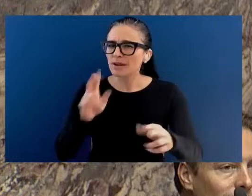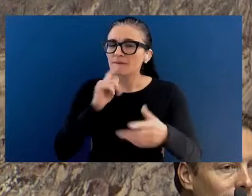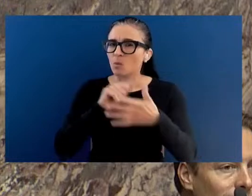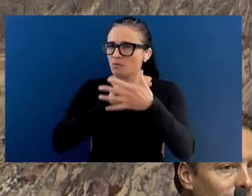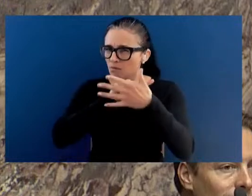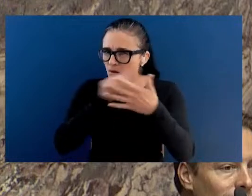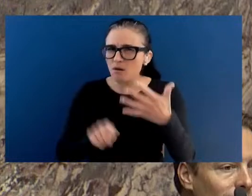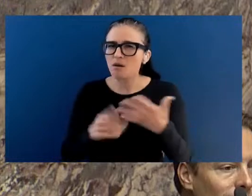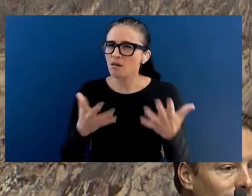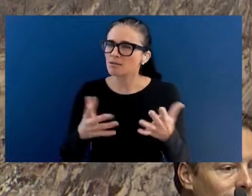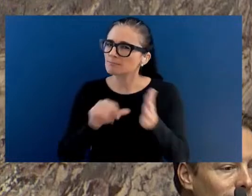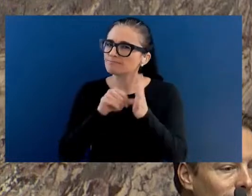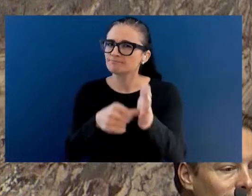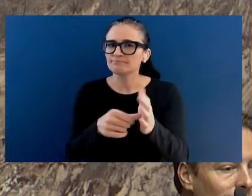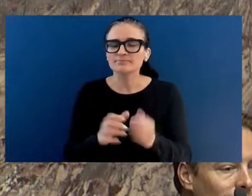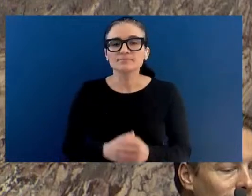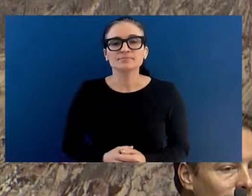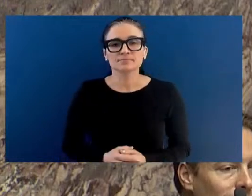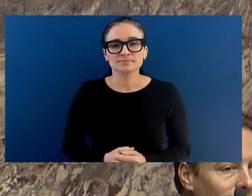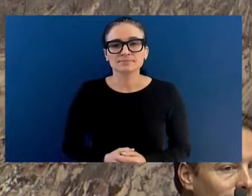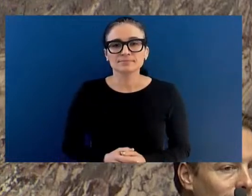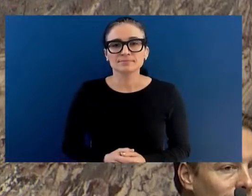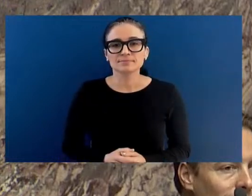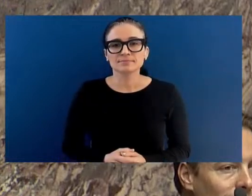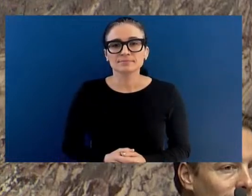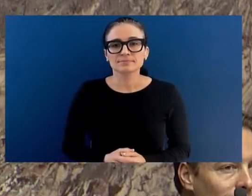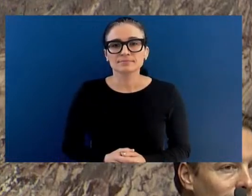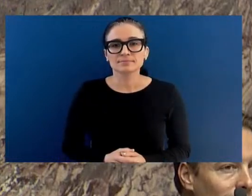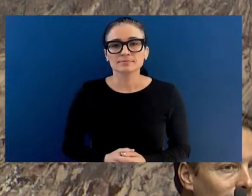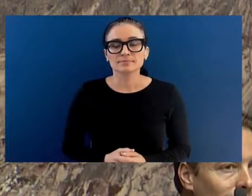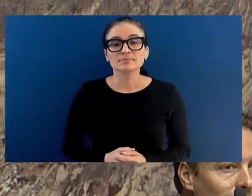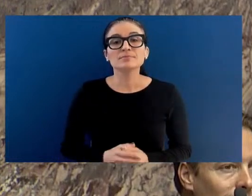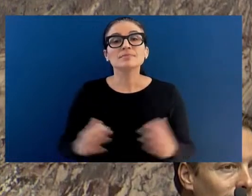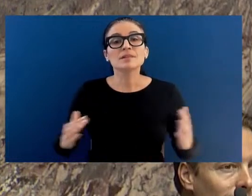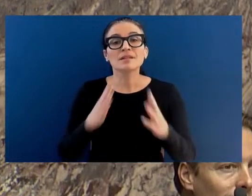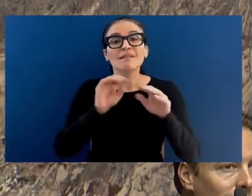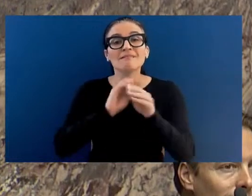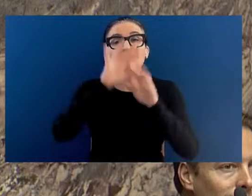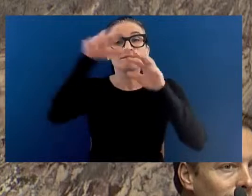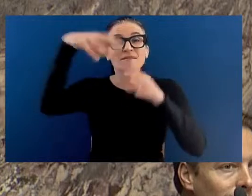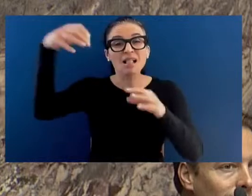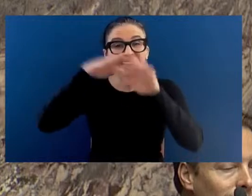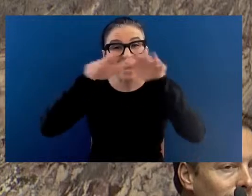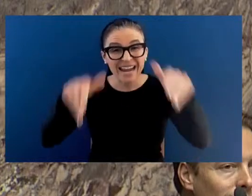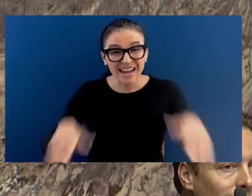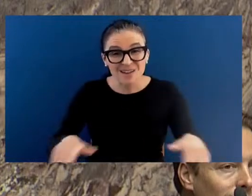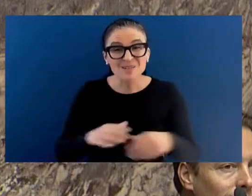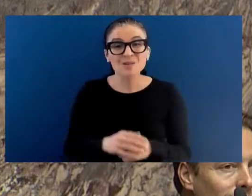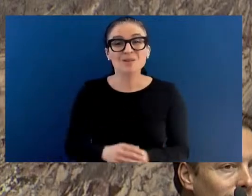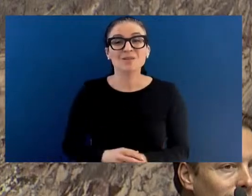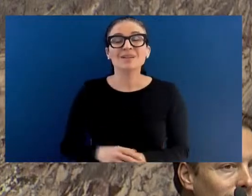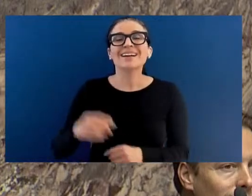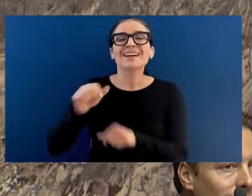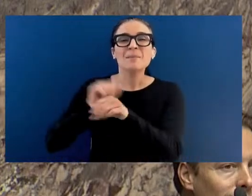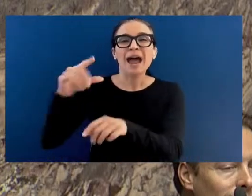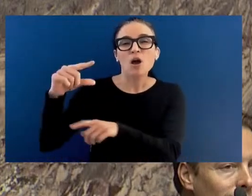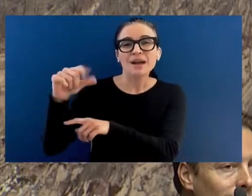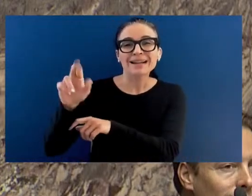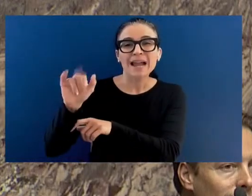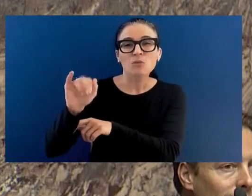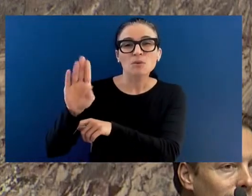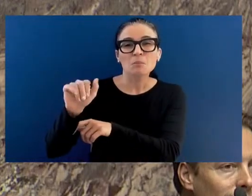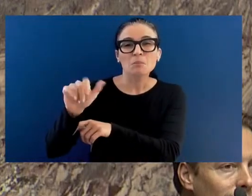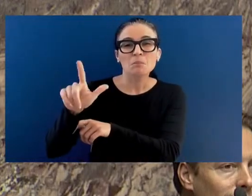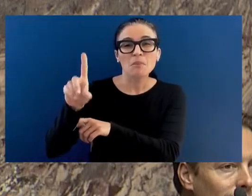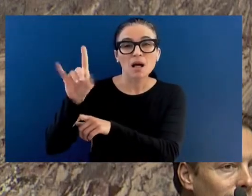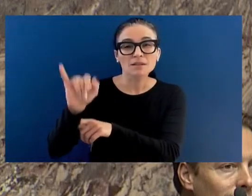of Mount Garibaldi in Squamish and Mount Meagher in the Upper Pemberton Valley is the Mount Cayley volcanic field, which stretches from the Pemberton